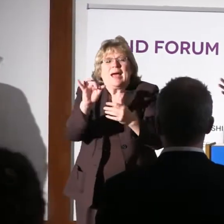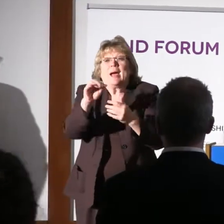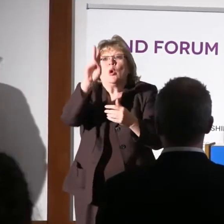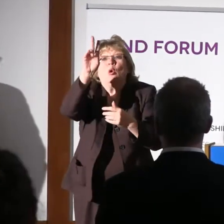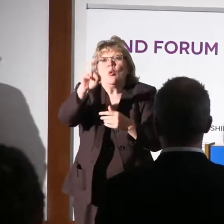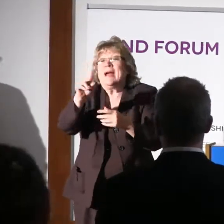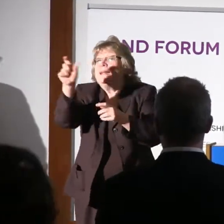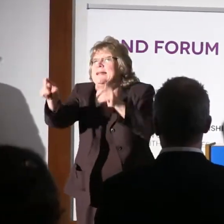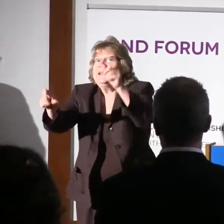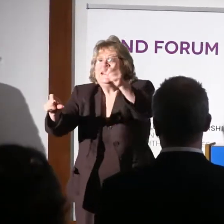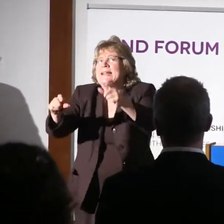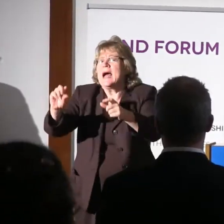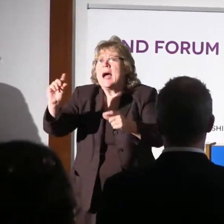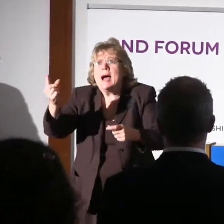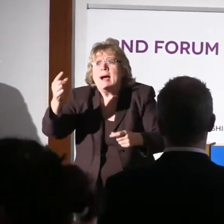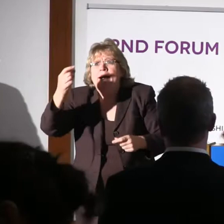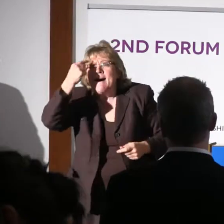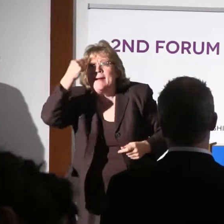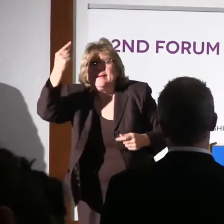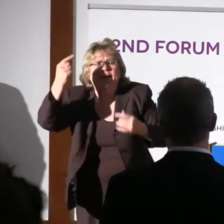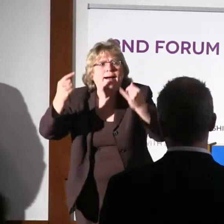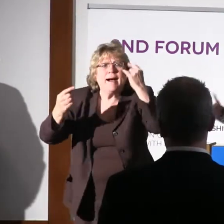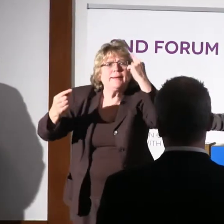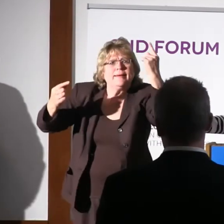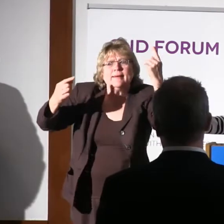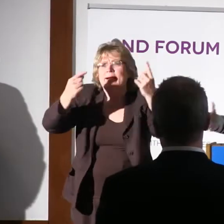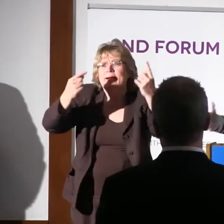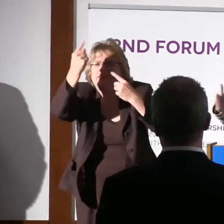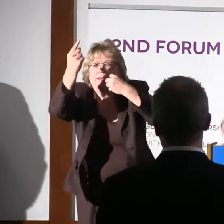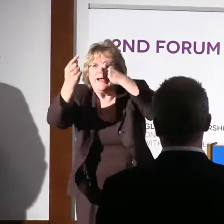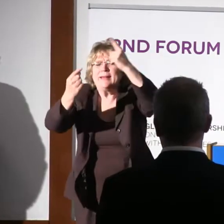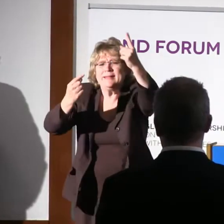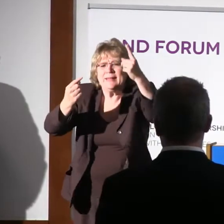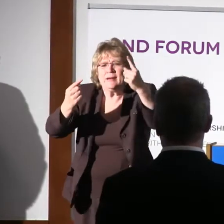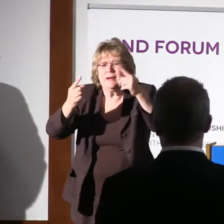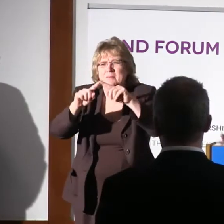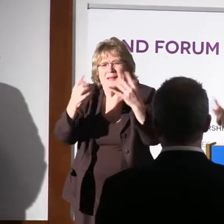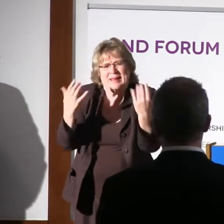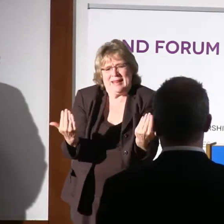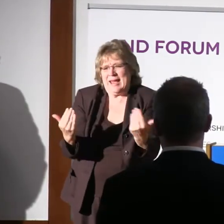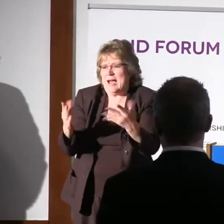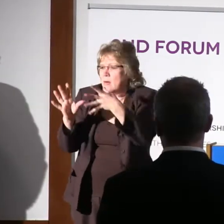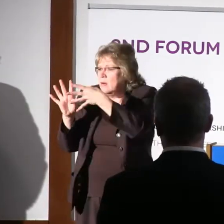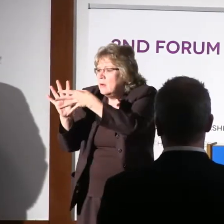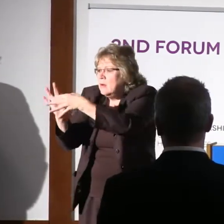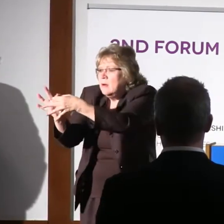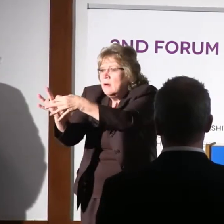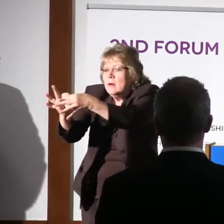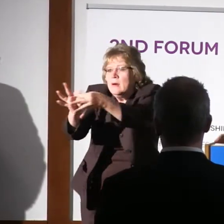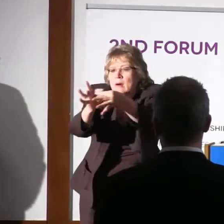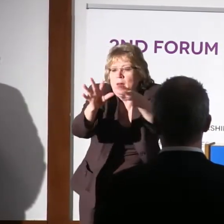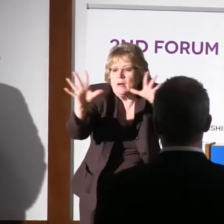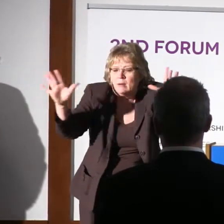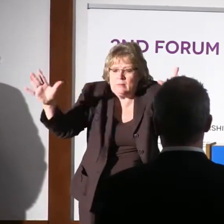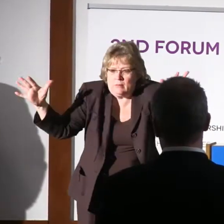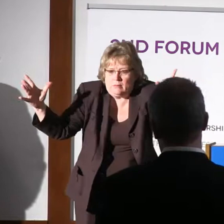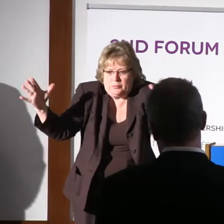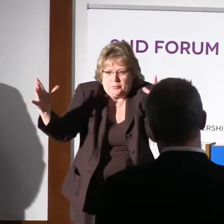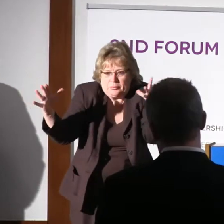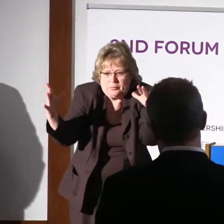of what has to be the agenda to make it a reality, the convention. And then we came with the idea of